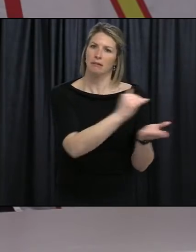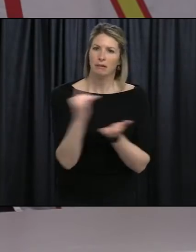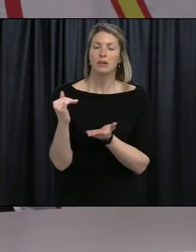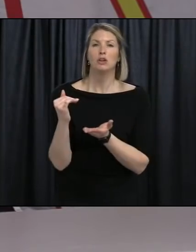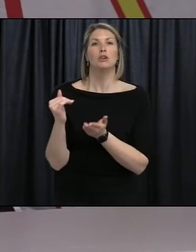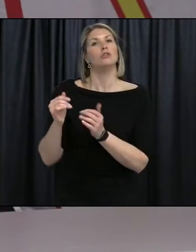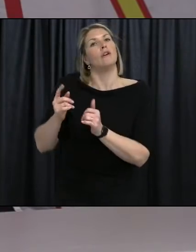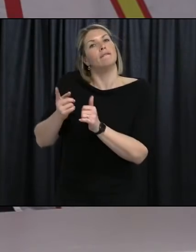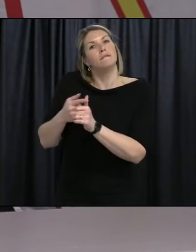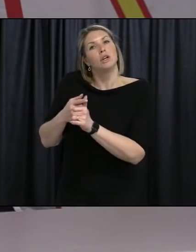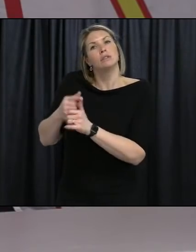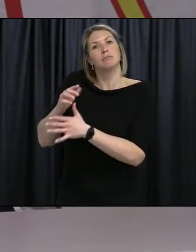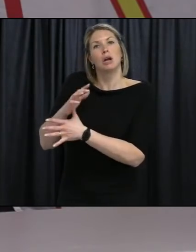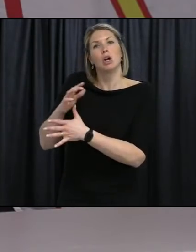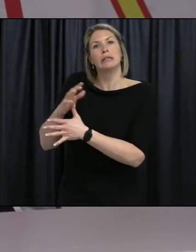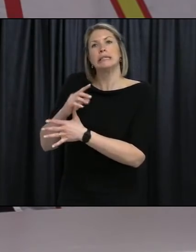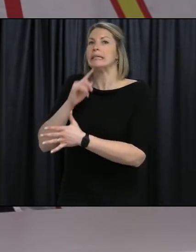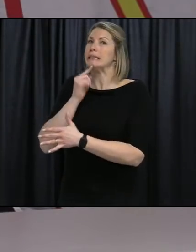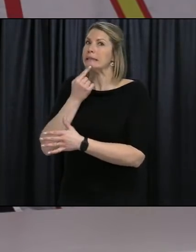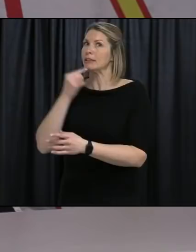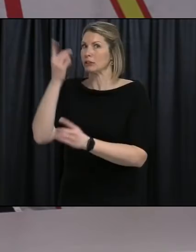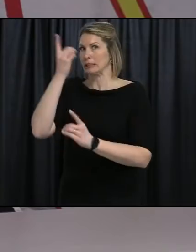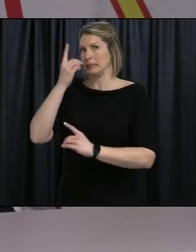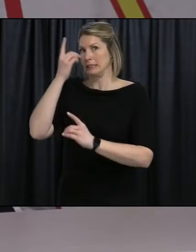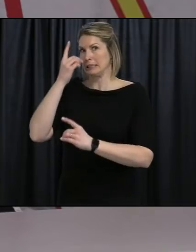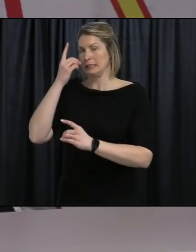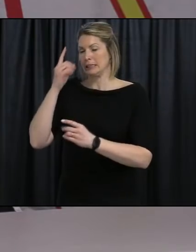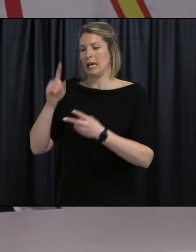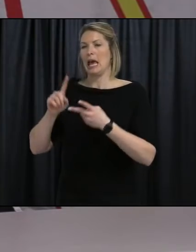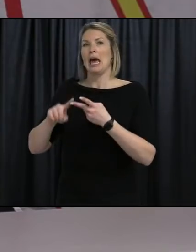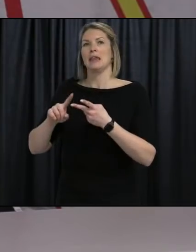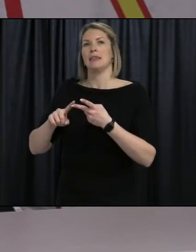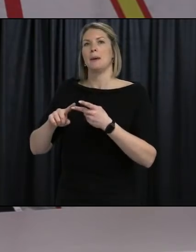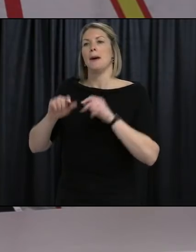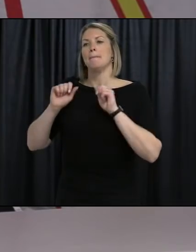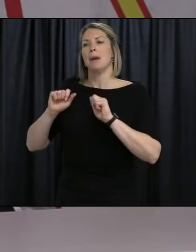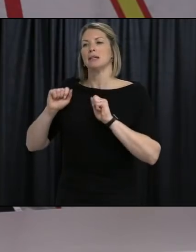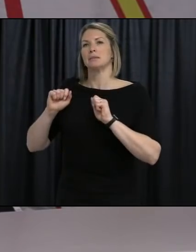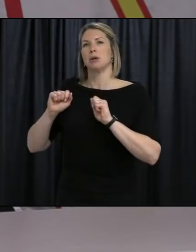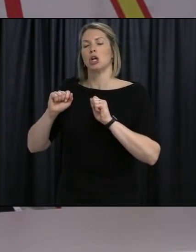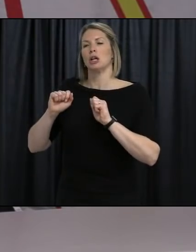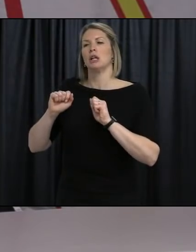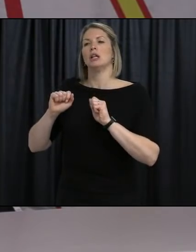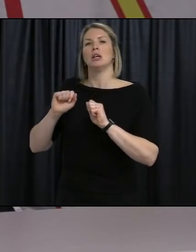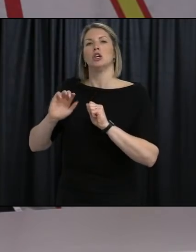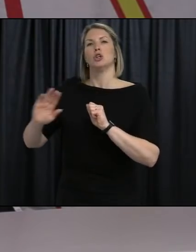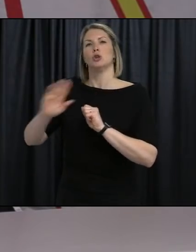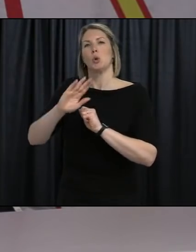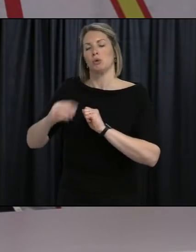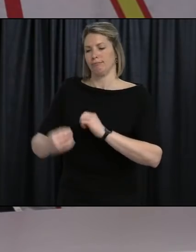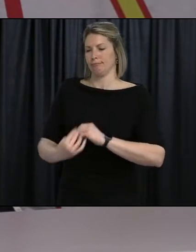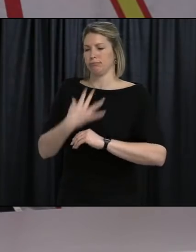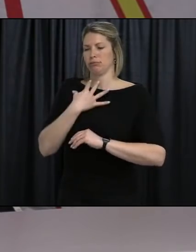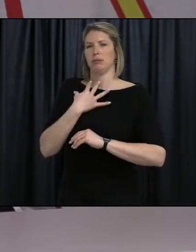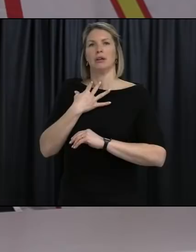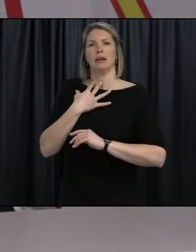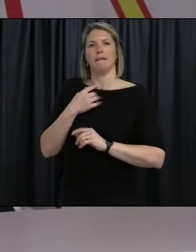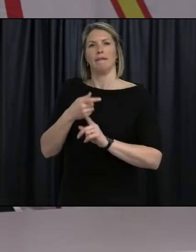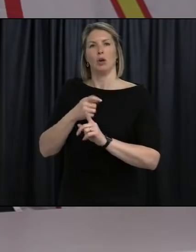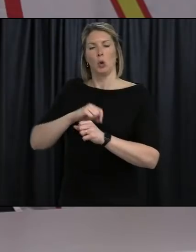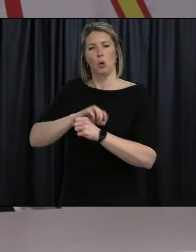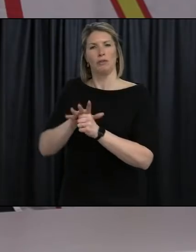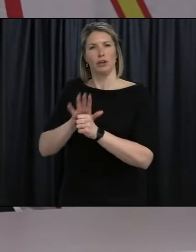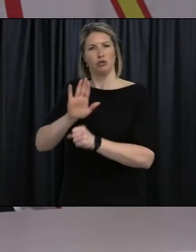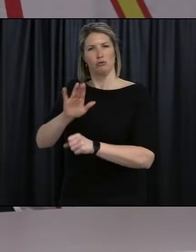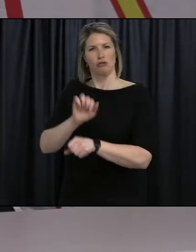severe disease, and then most at risk for potential exposures. So, it's a balance of trying to get those people immunized because